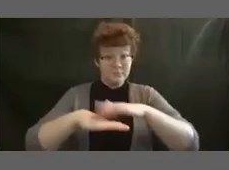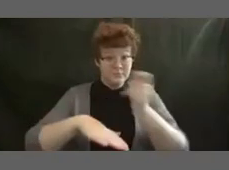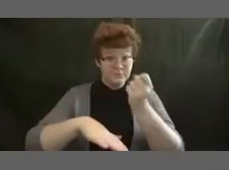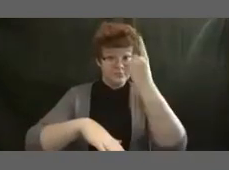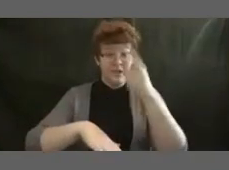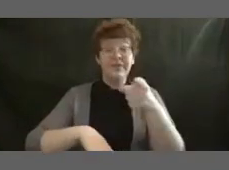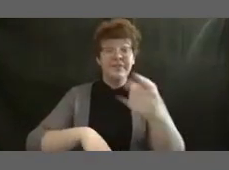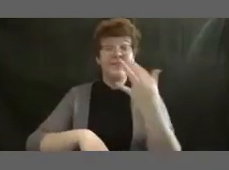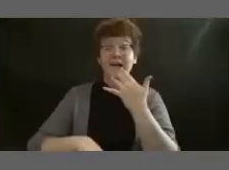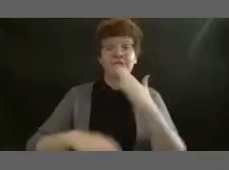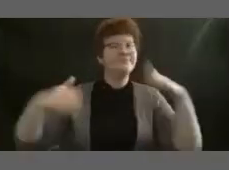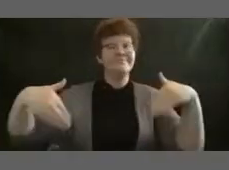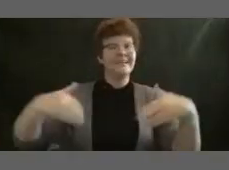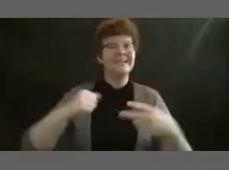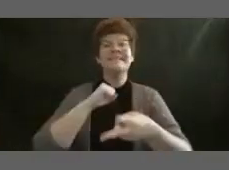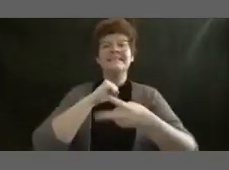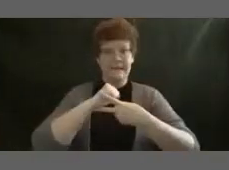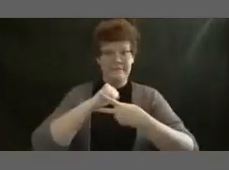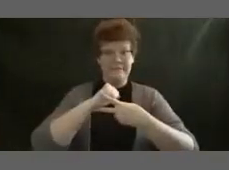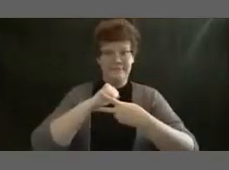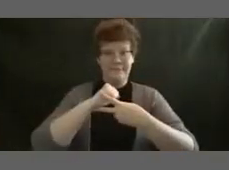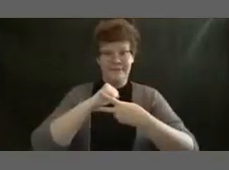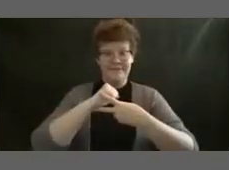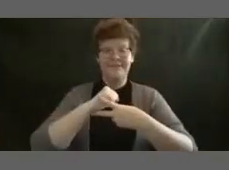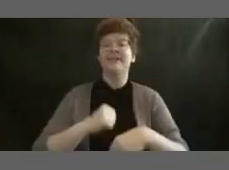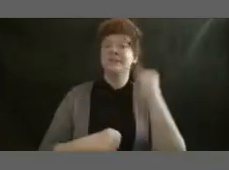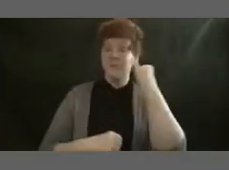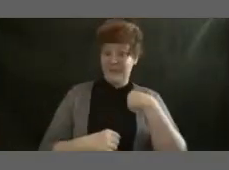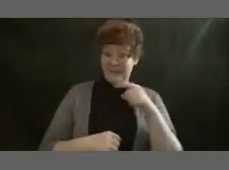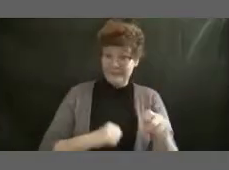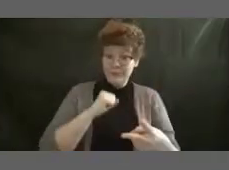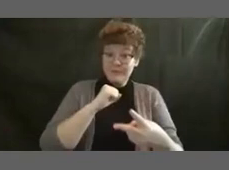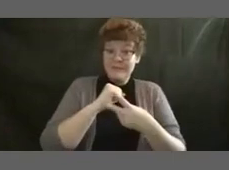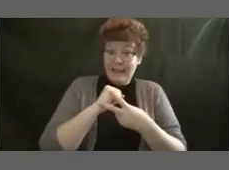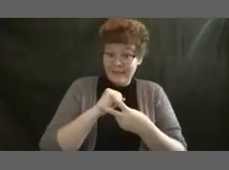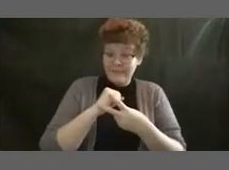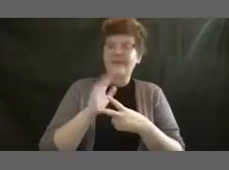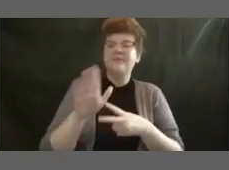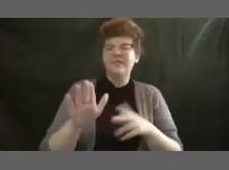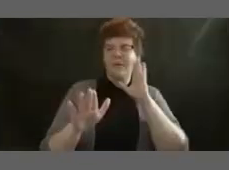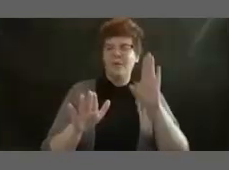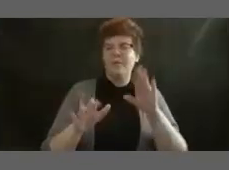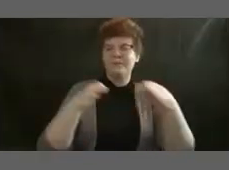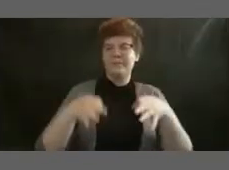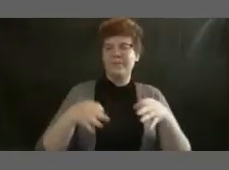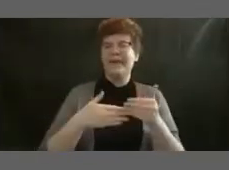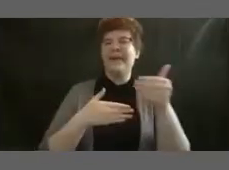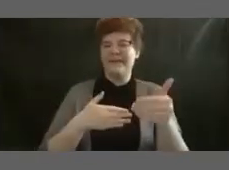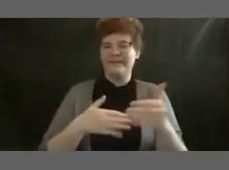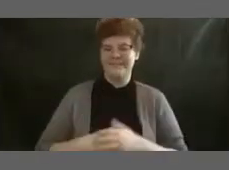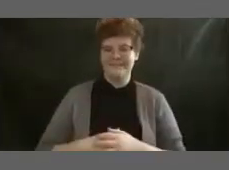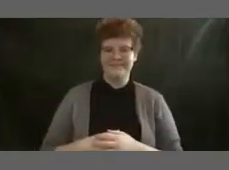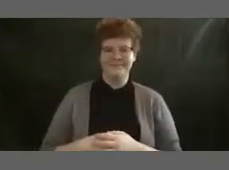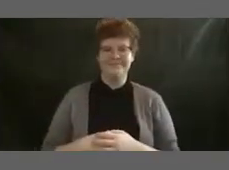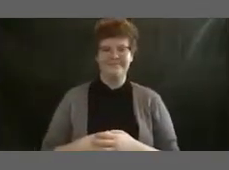my color palette, that will be the next thing, saving color. So the next thing that maybe I want to do is let's go ahead